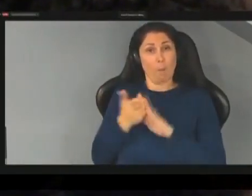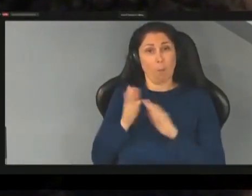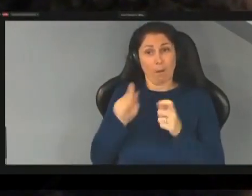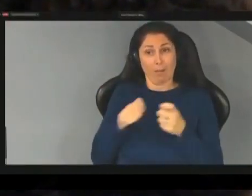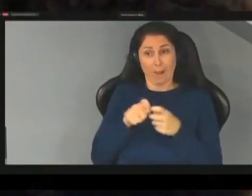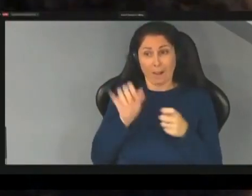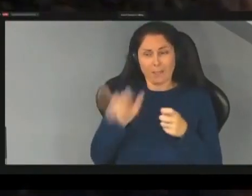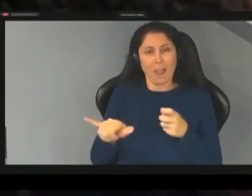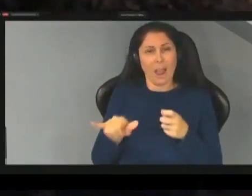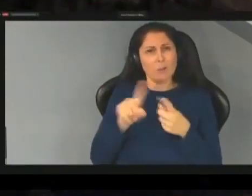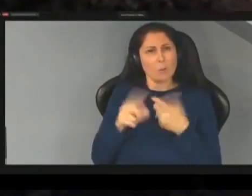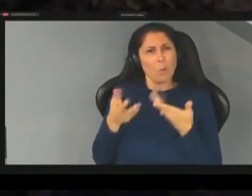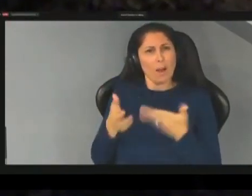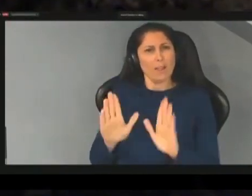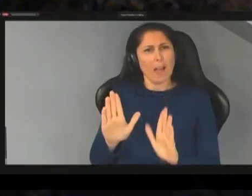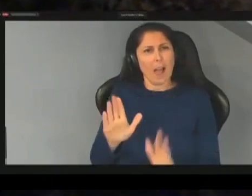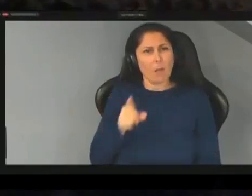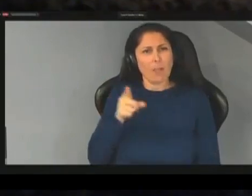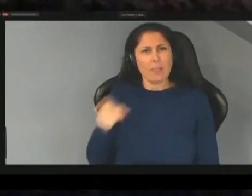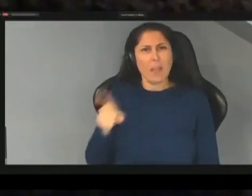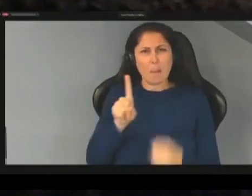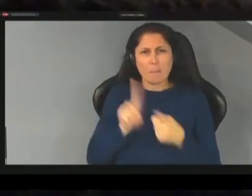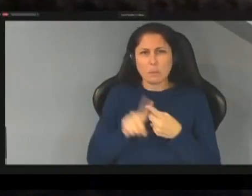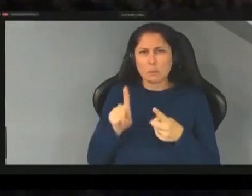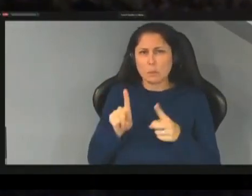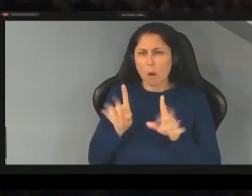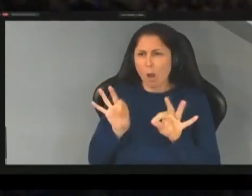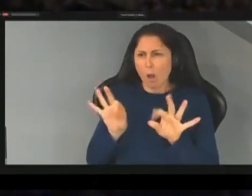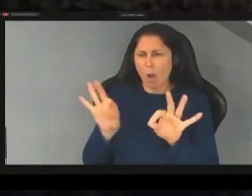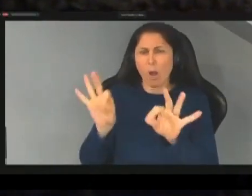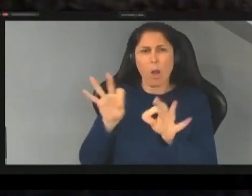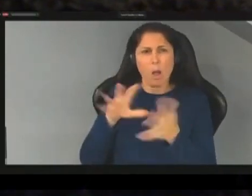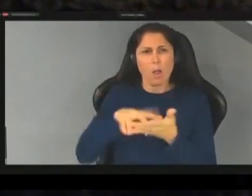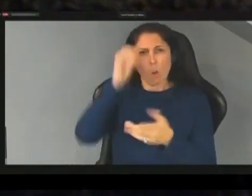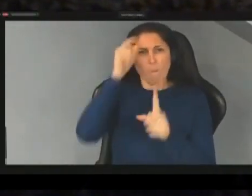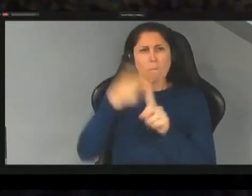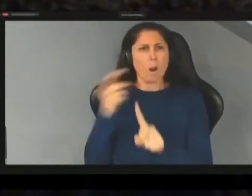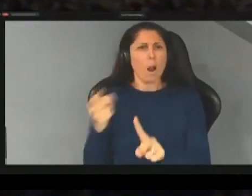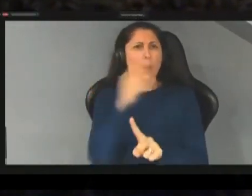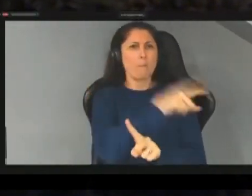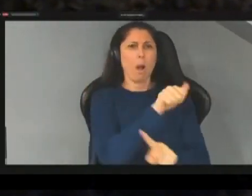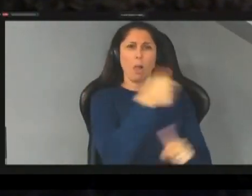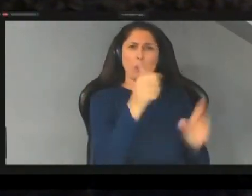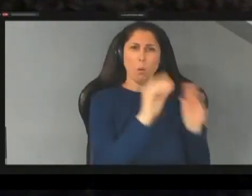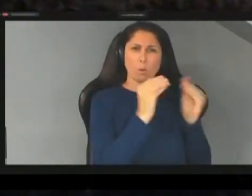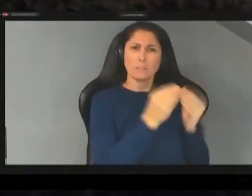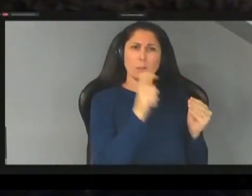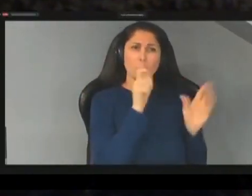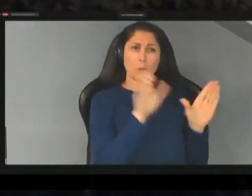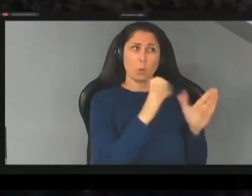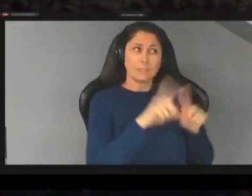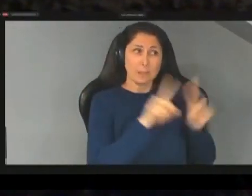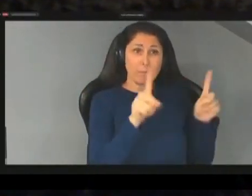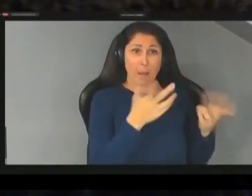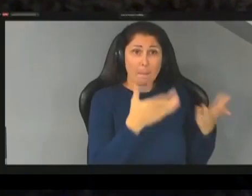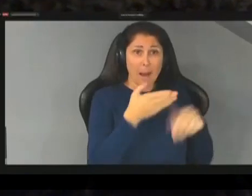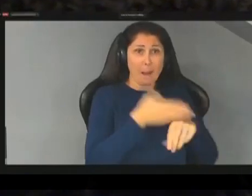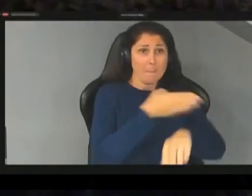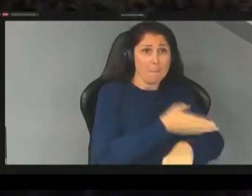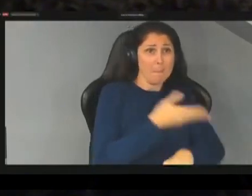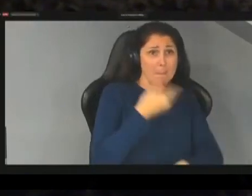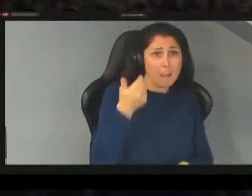like, to allow them to skill up or to learn from other organizations that are doing things differently, maybe better, maybe just